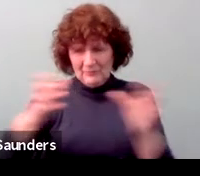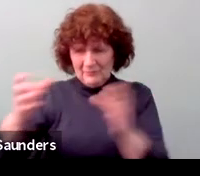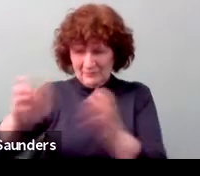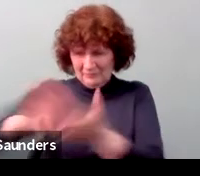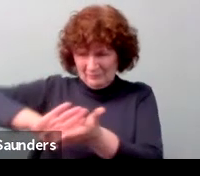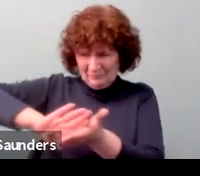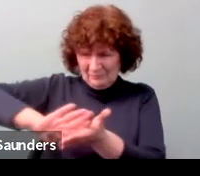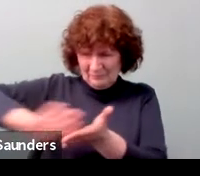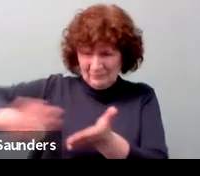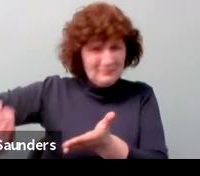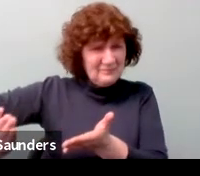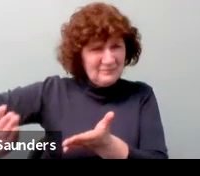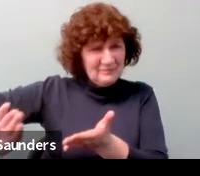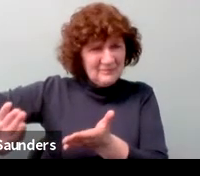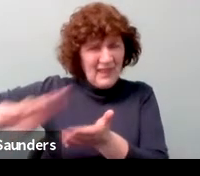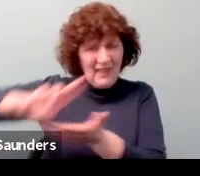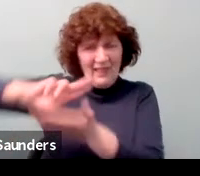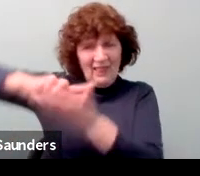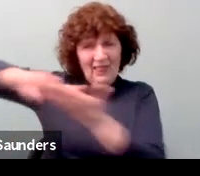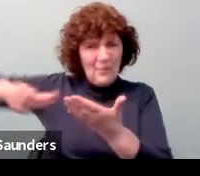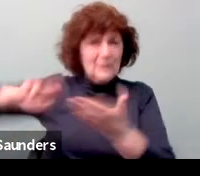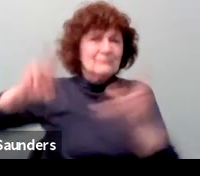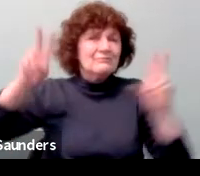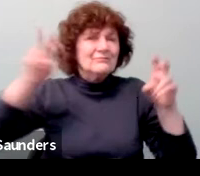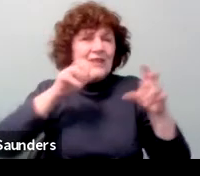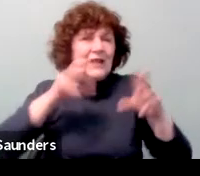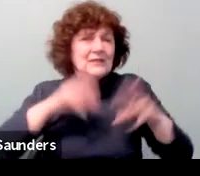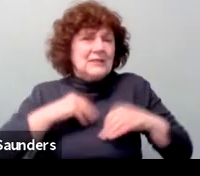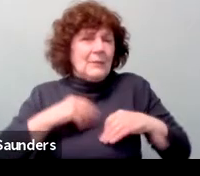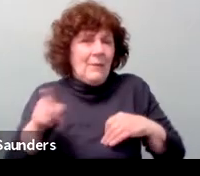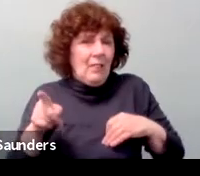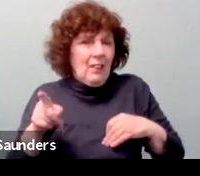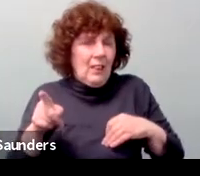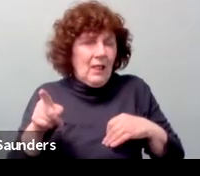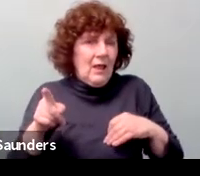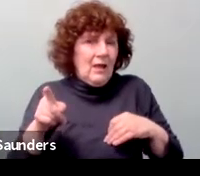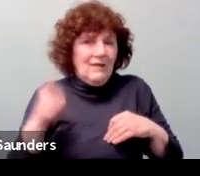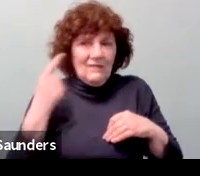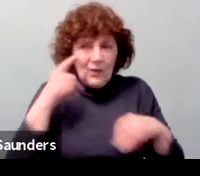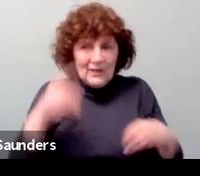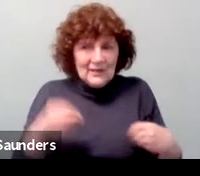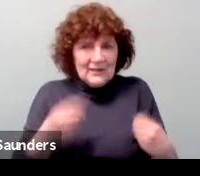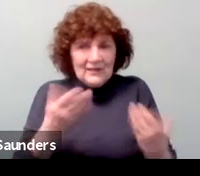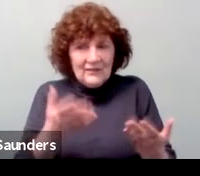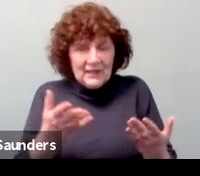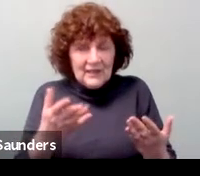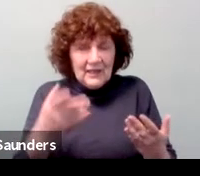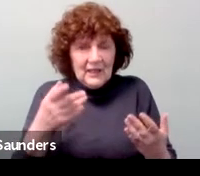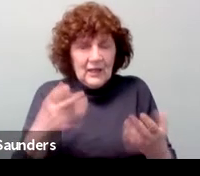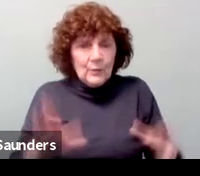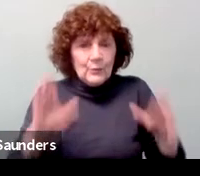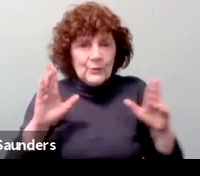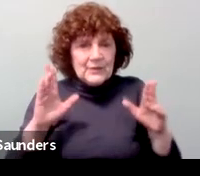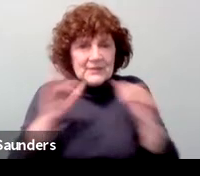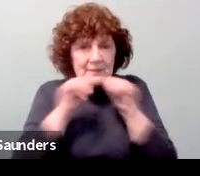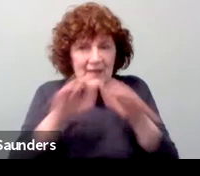category of being unacceptable in terms of delivering the priestly blessing for reasons